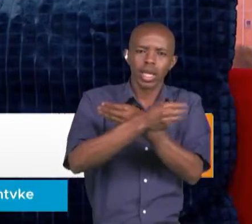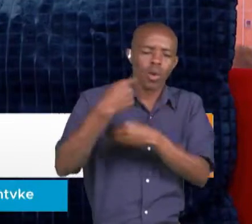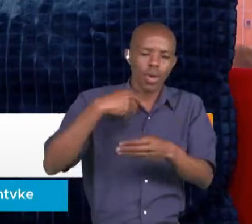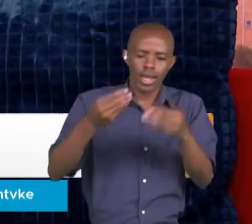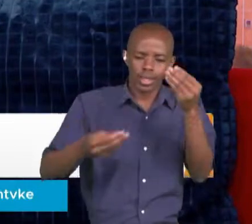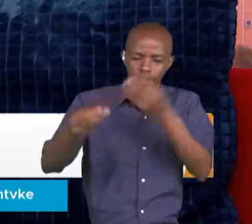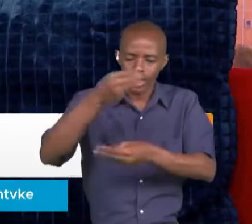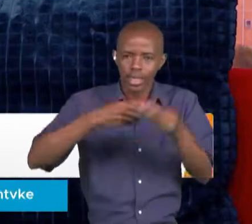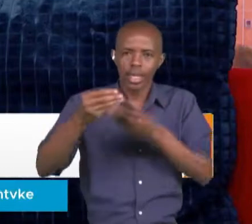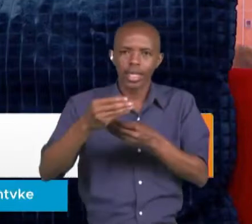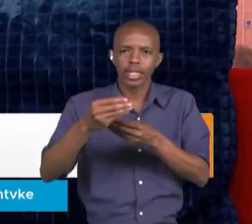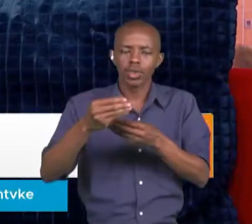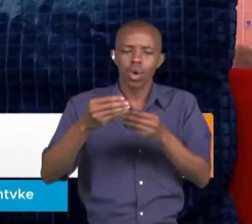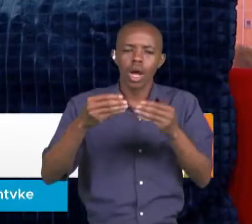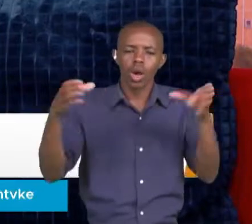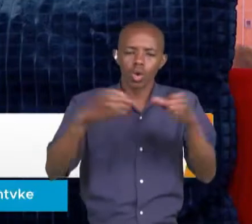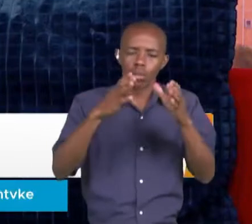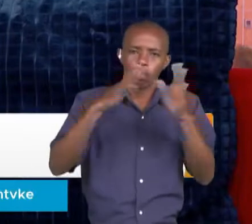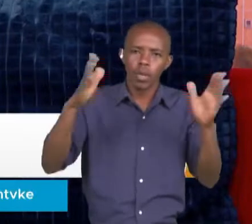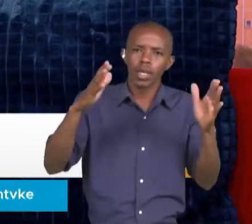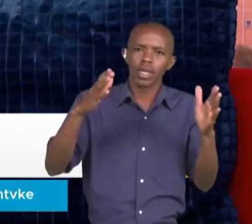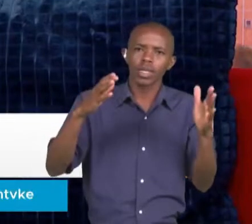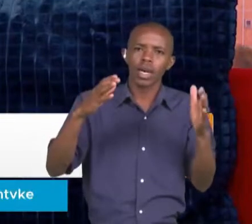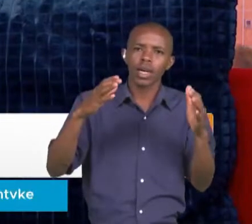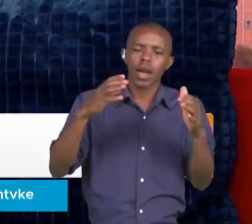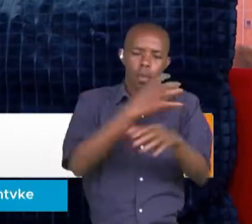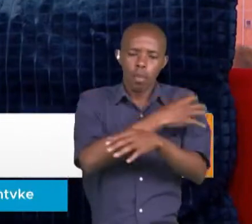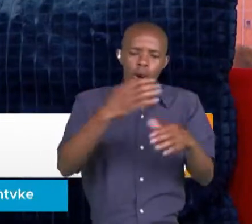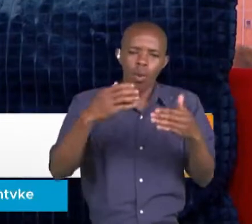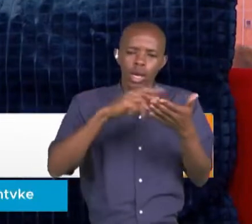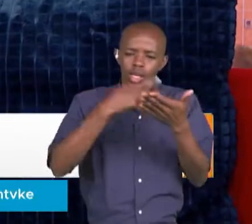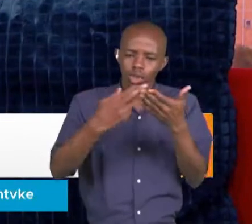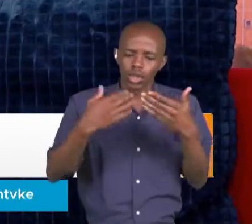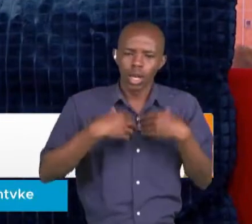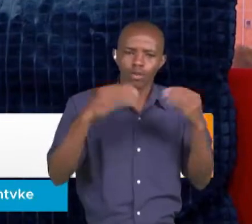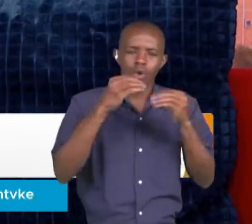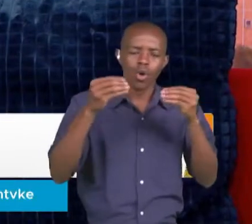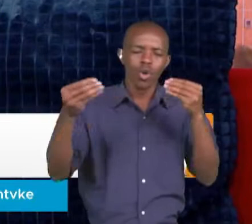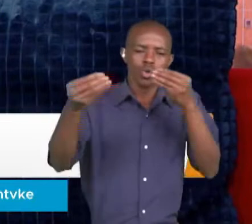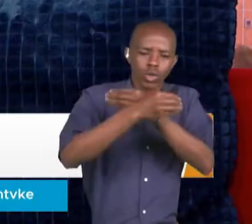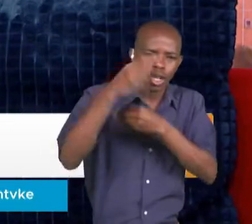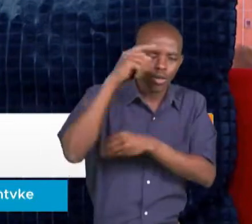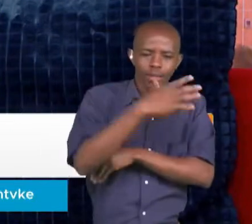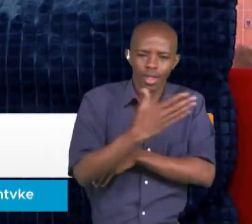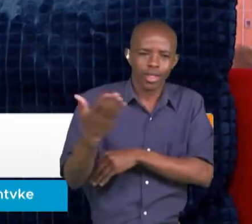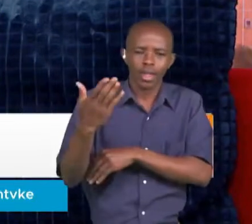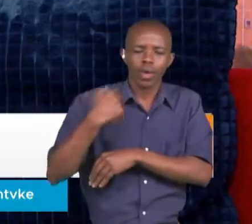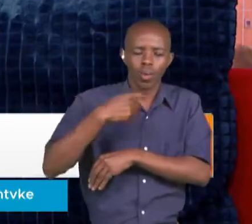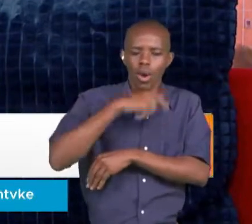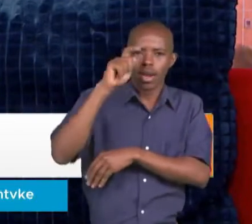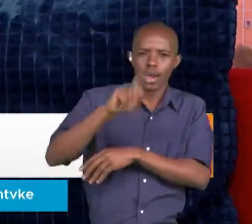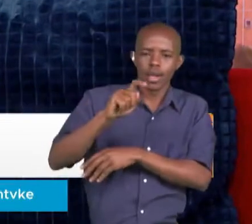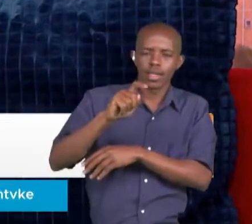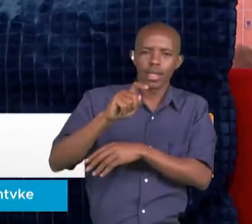you over to a larger group that has more muscle, mm-hmm, more resources, in exchange for something we dearly need. Sure. So